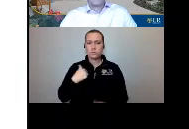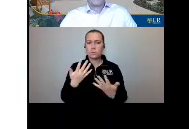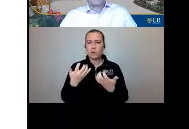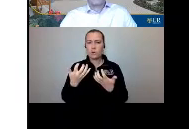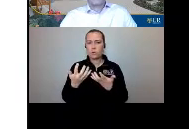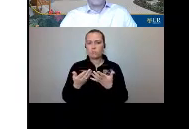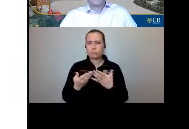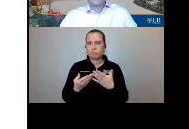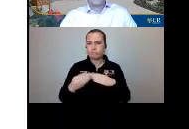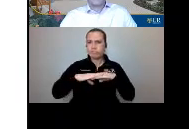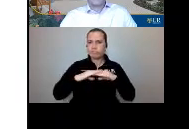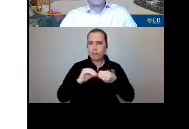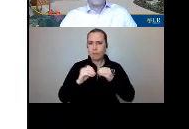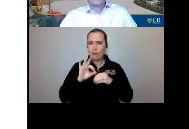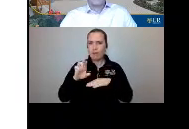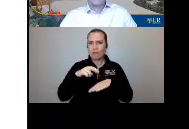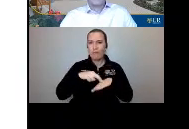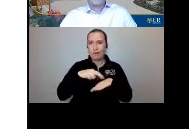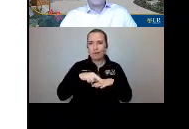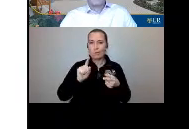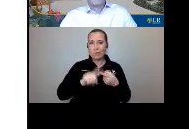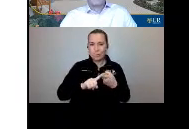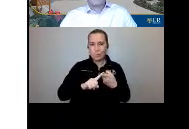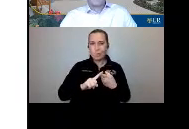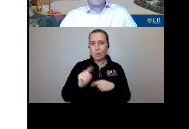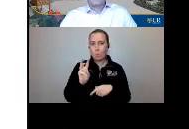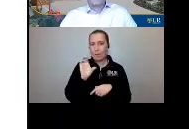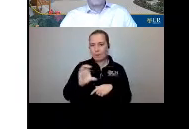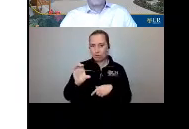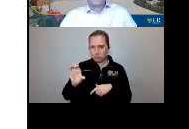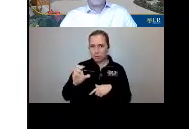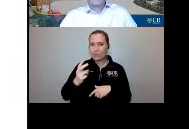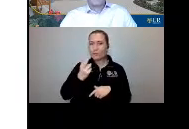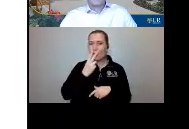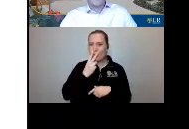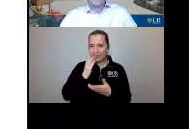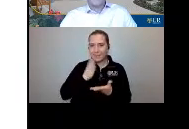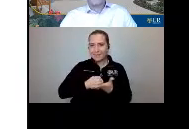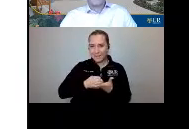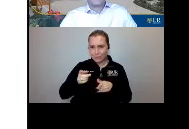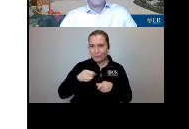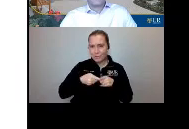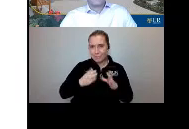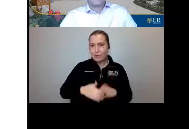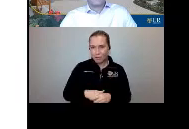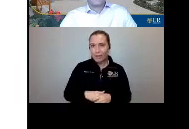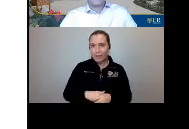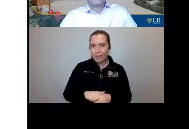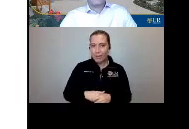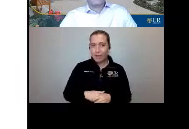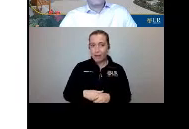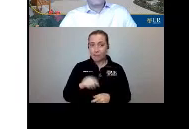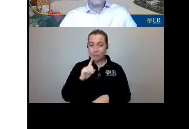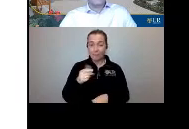Cancer Center smoking cessation specialists for anyone basically in anywhere outside of the city of New